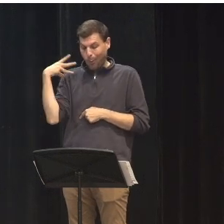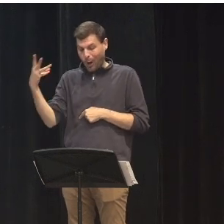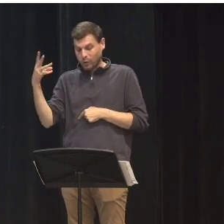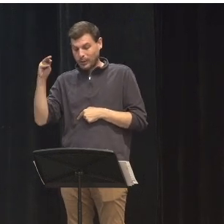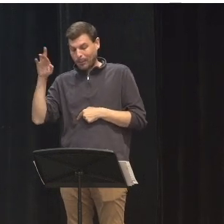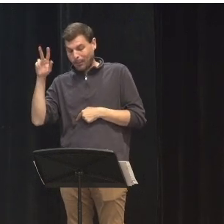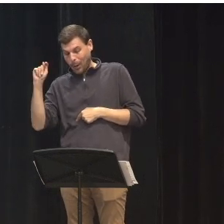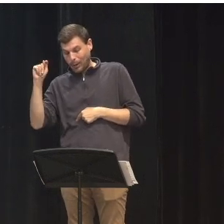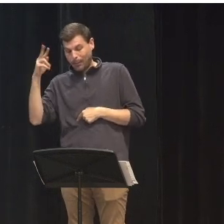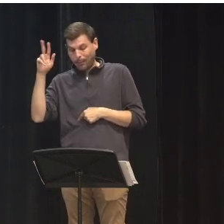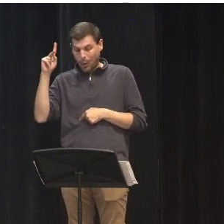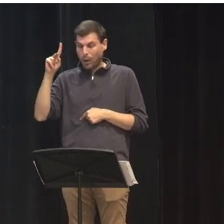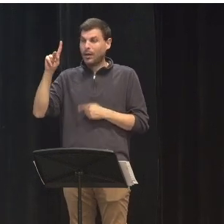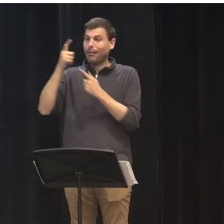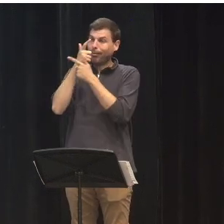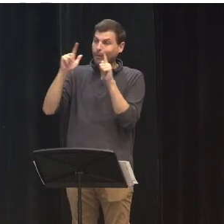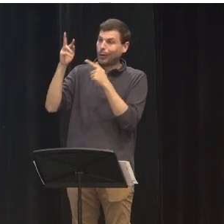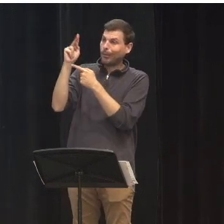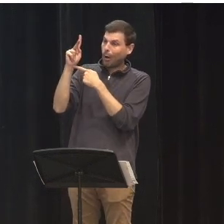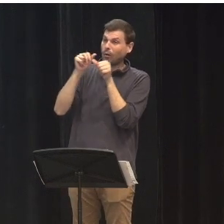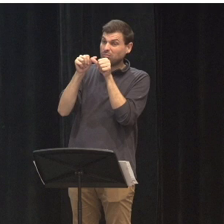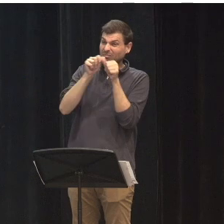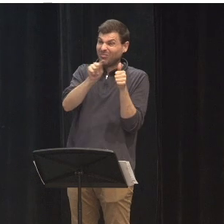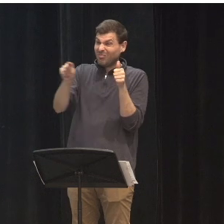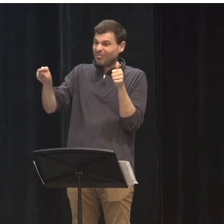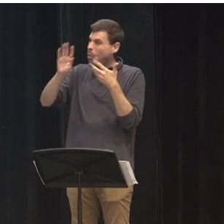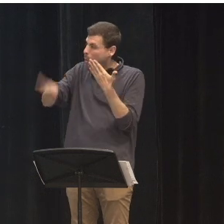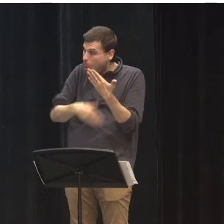and Liberty Park. Next slide, please.